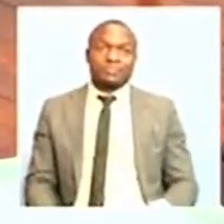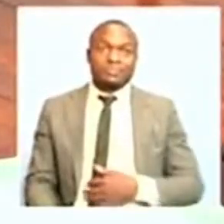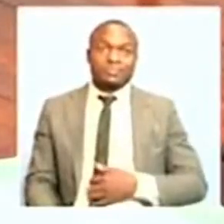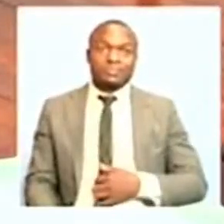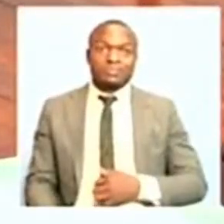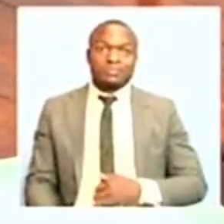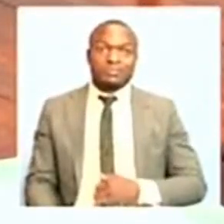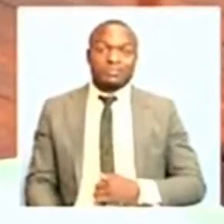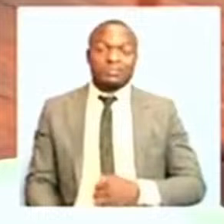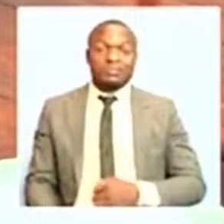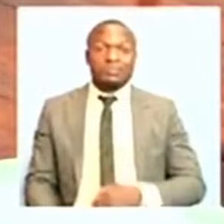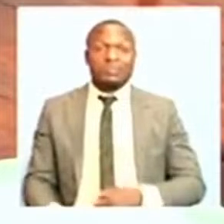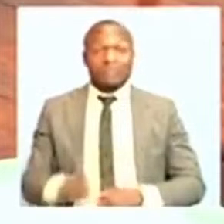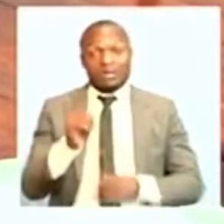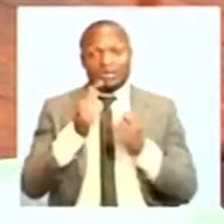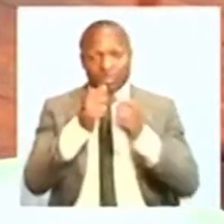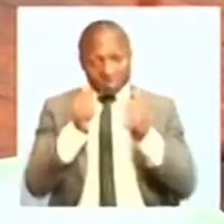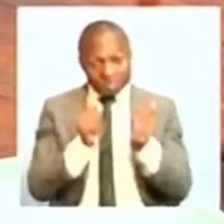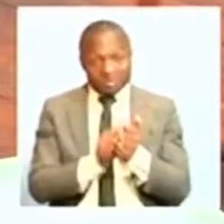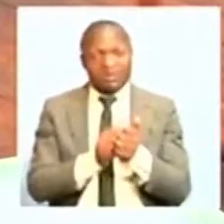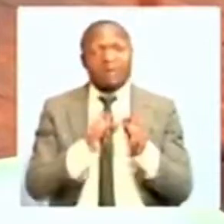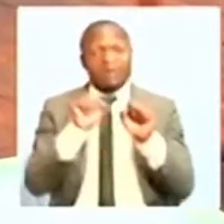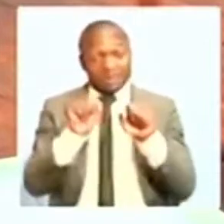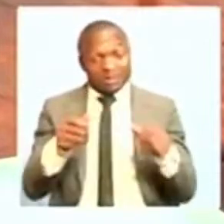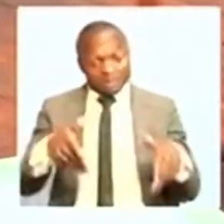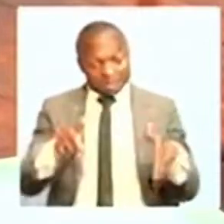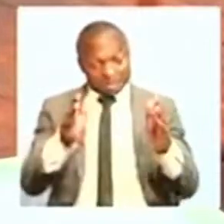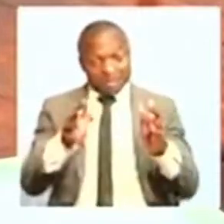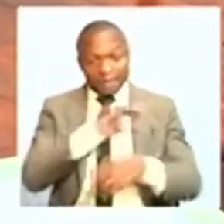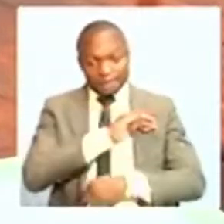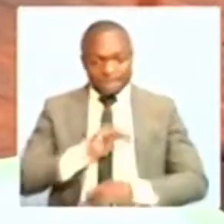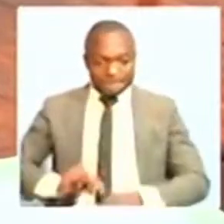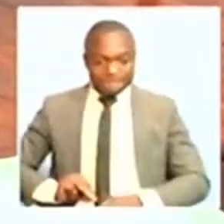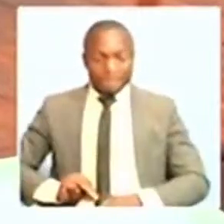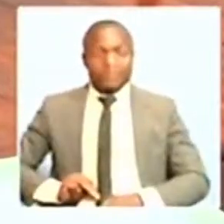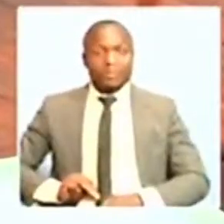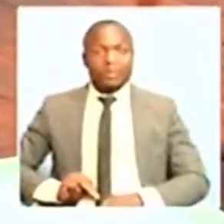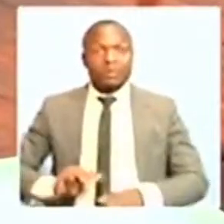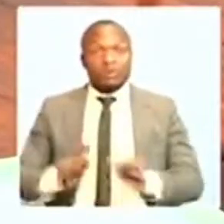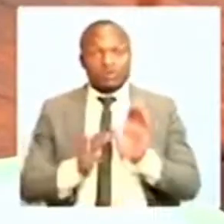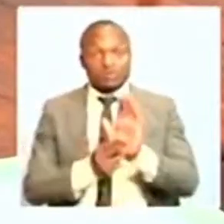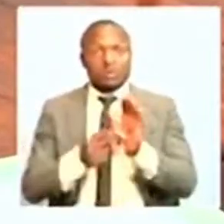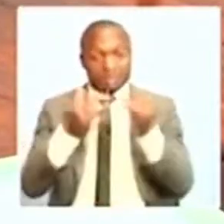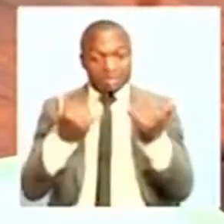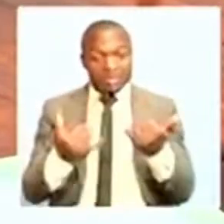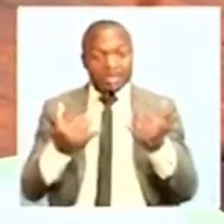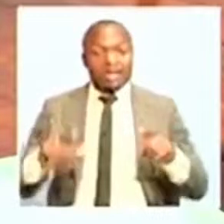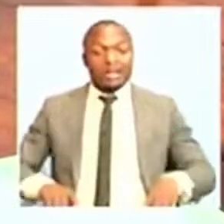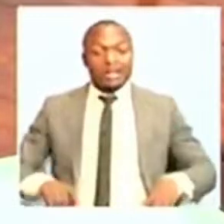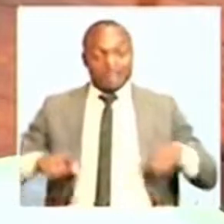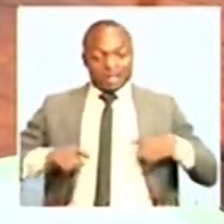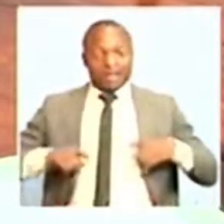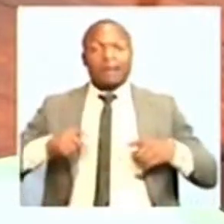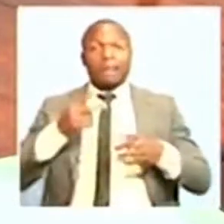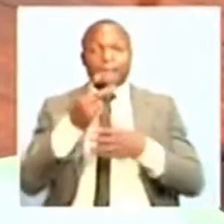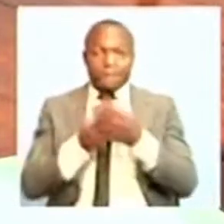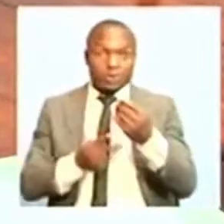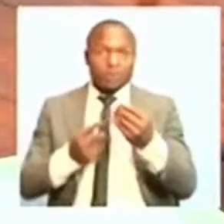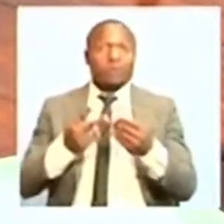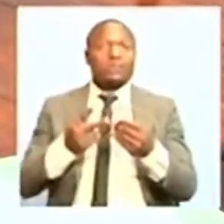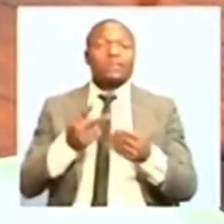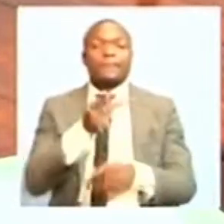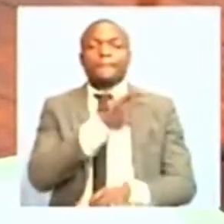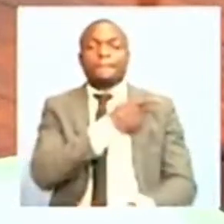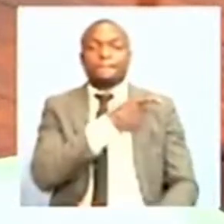Okay. Since he touched on it, but anyway, let me allow you, the members, and also just to indicate that we are now live on both Parliament Radio and